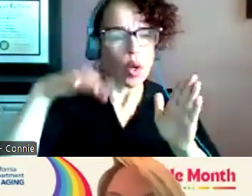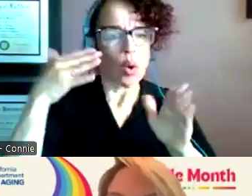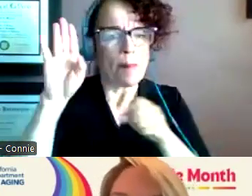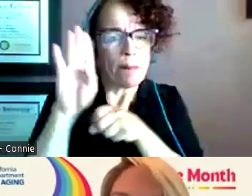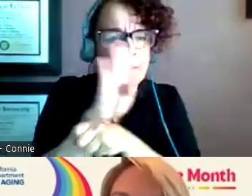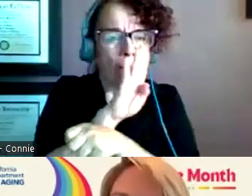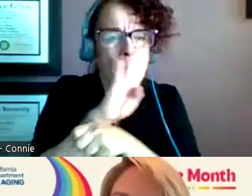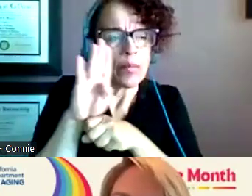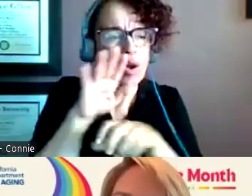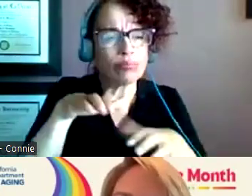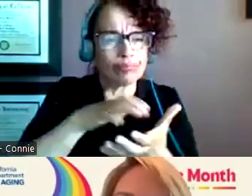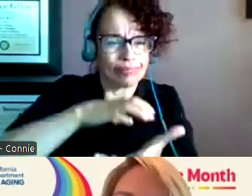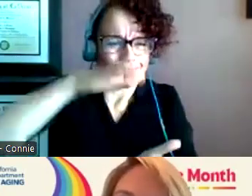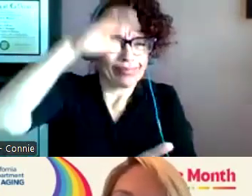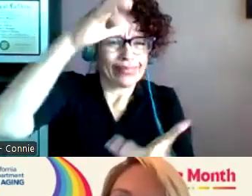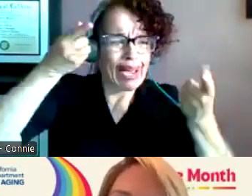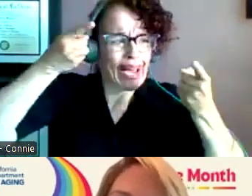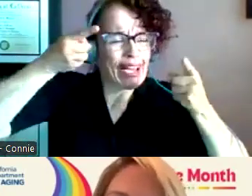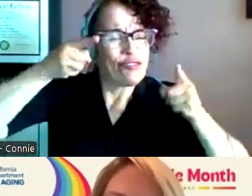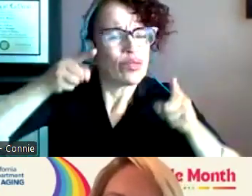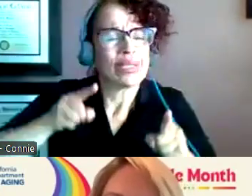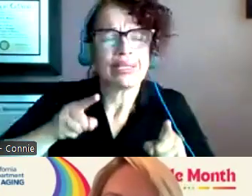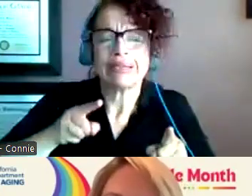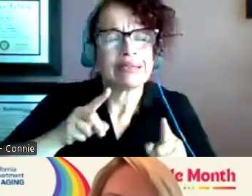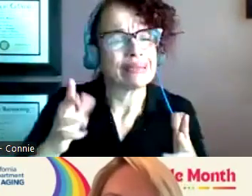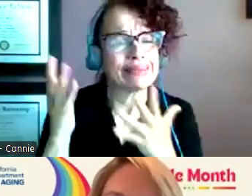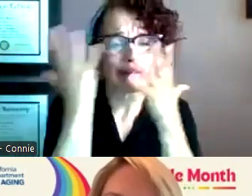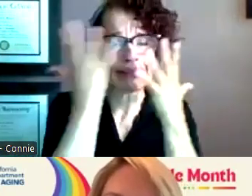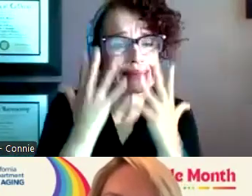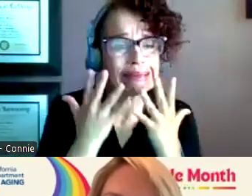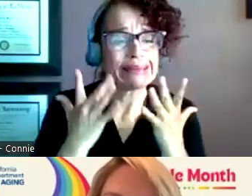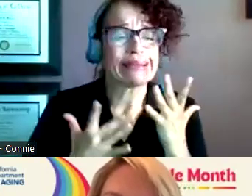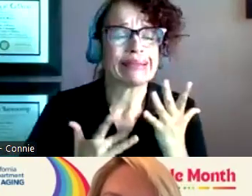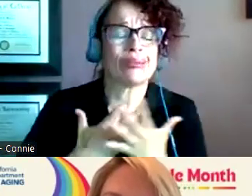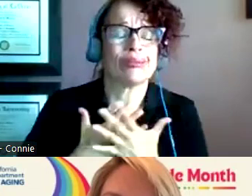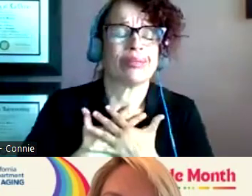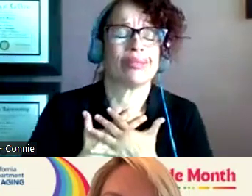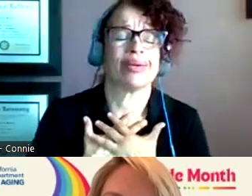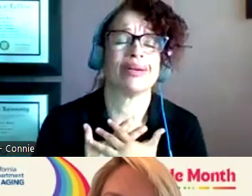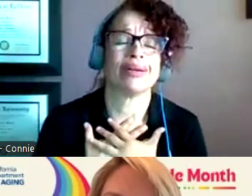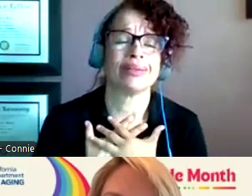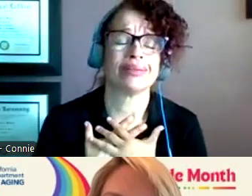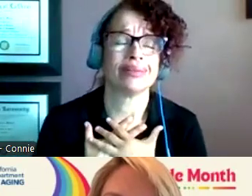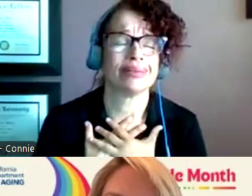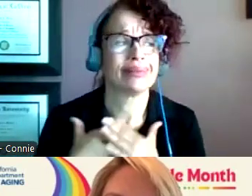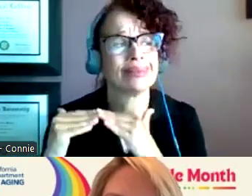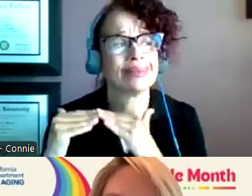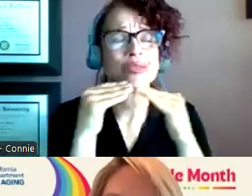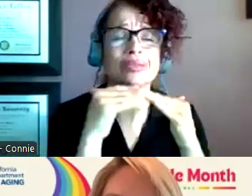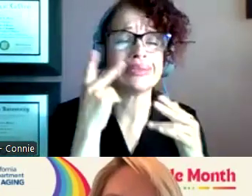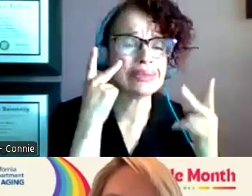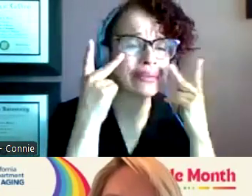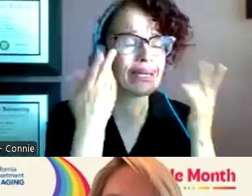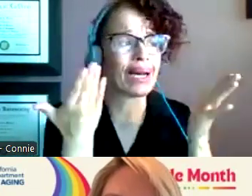by the tanks and what have you. And it's just a very sad feeling, a very sad state of affairs to see